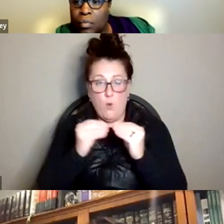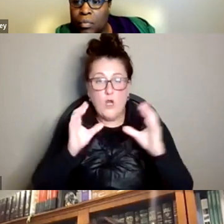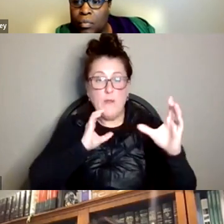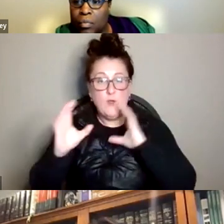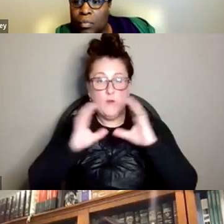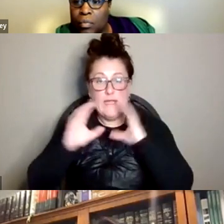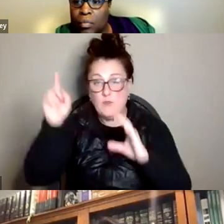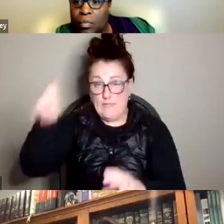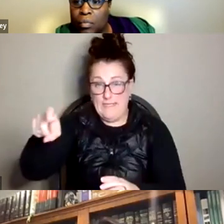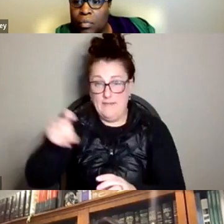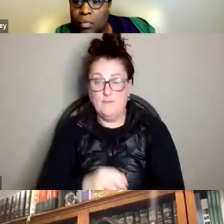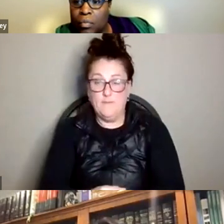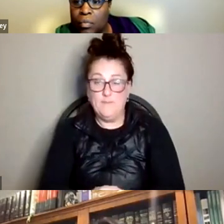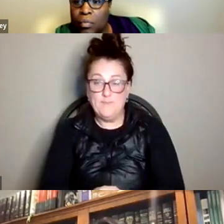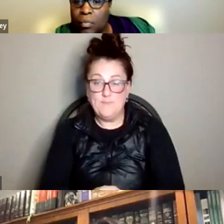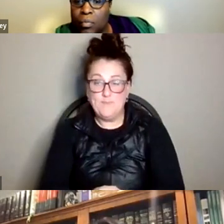More communication.